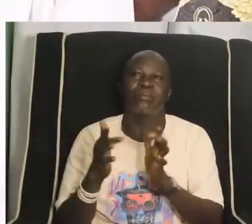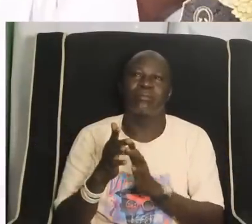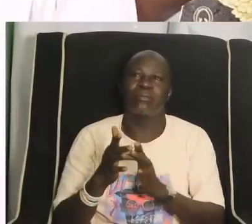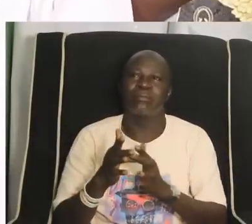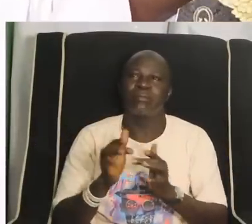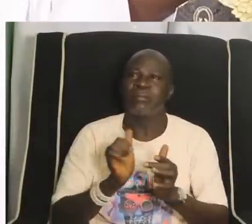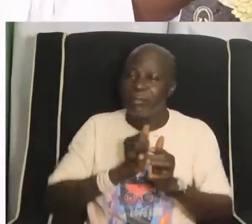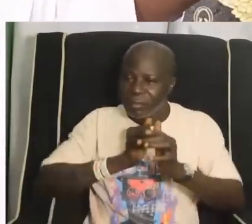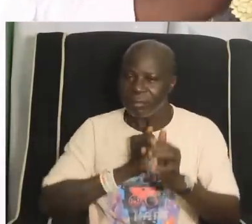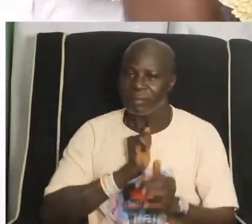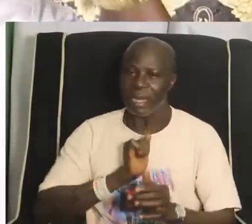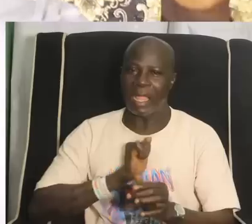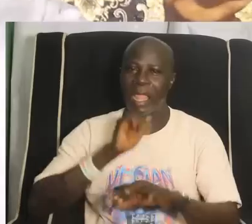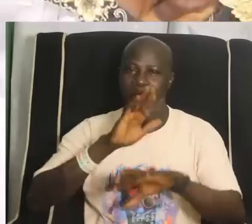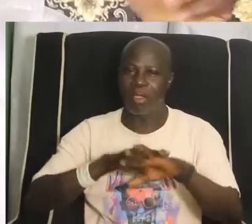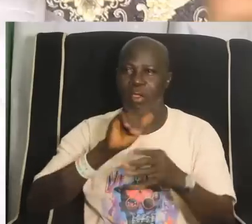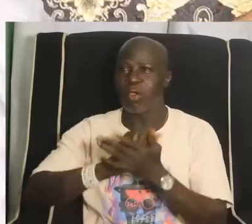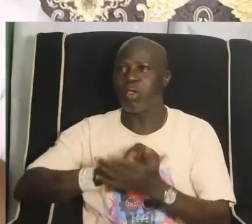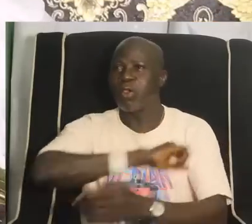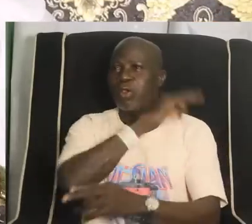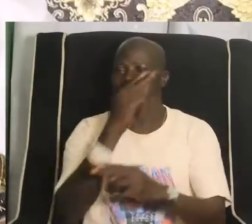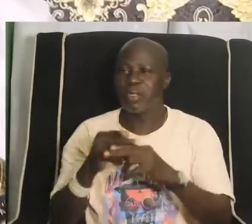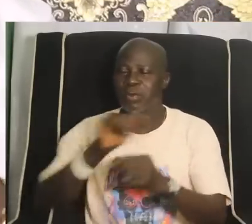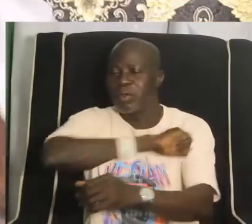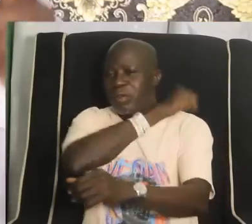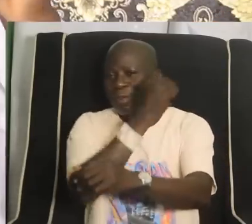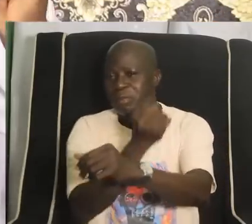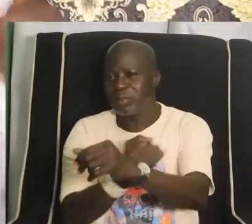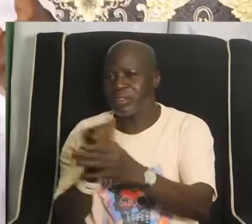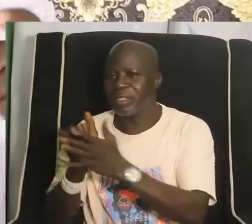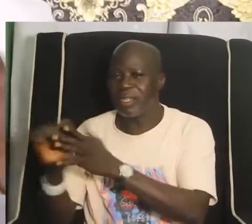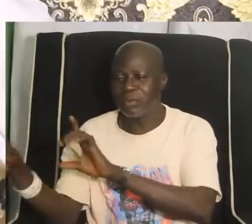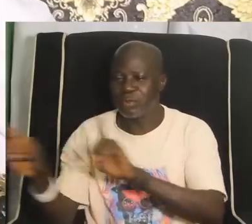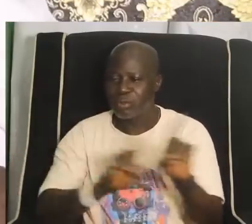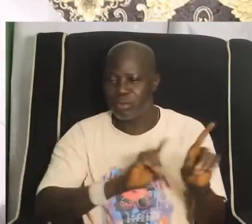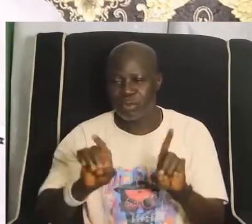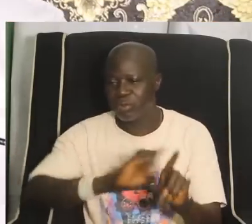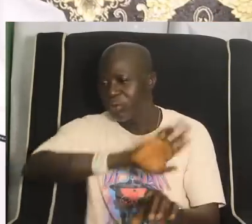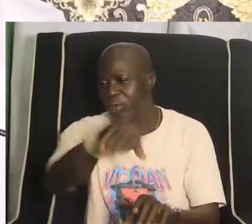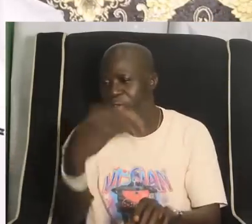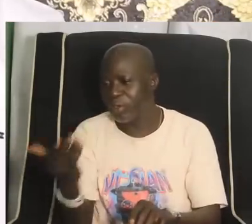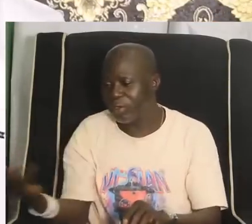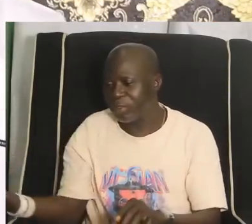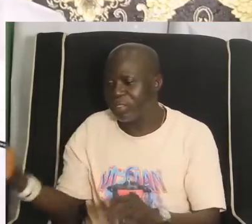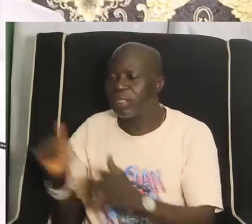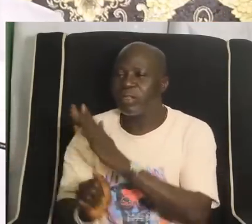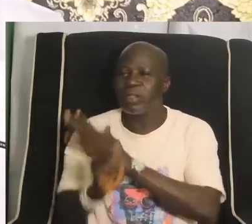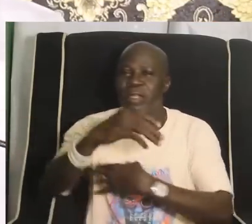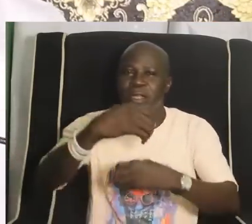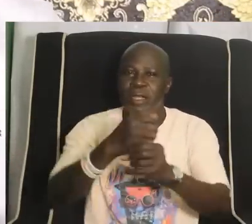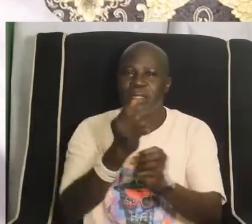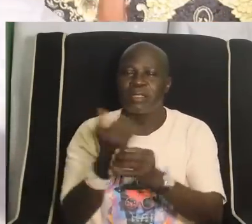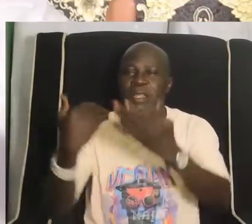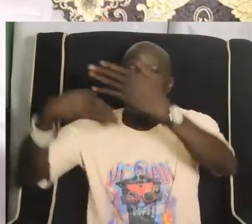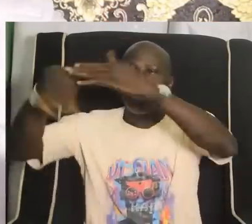Mo pe oruko ase nla. I call the name of authority. To le se ohun gbogbo. That can do all things. Olorun to da aye ati orun. The Lord that